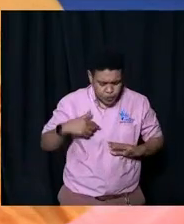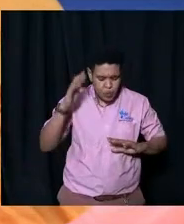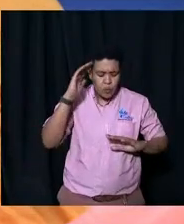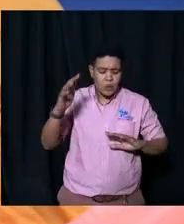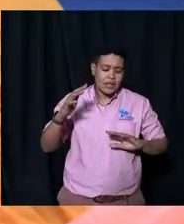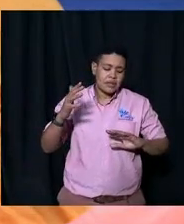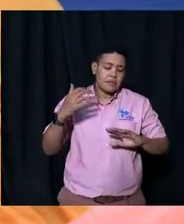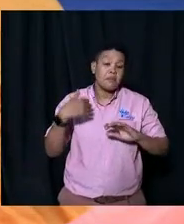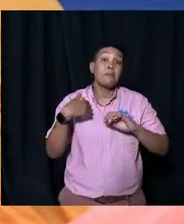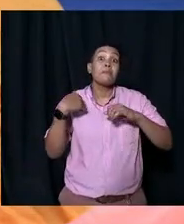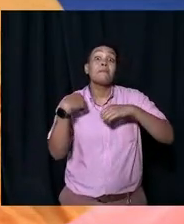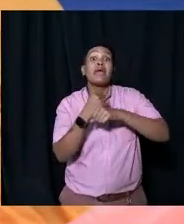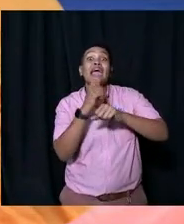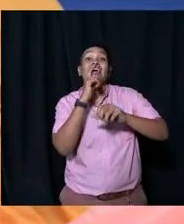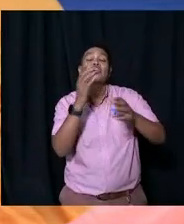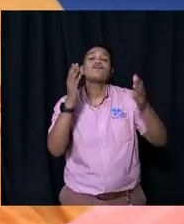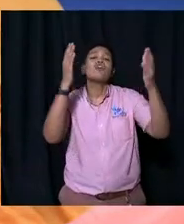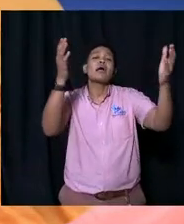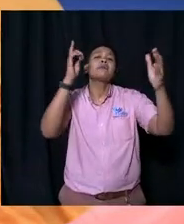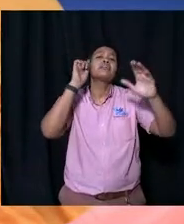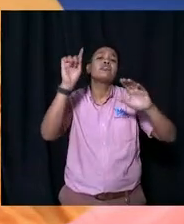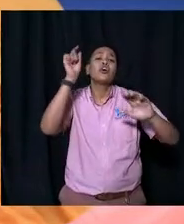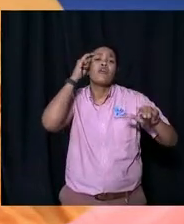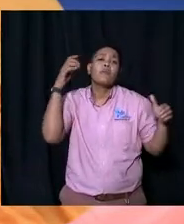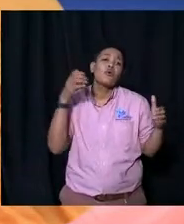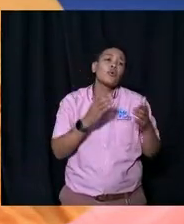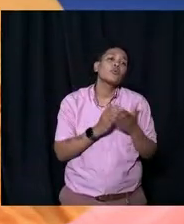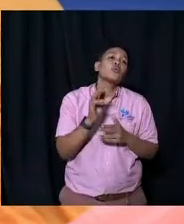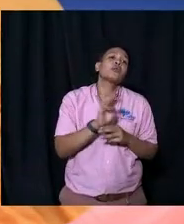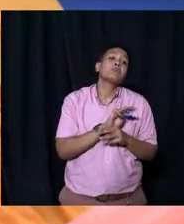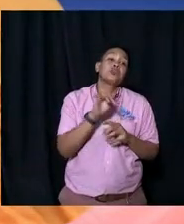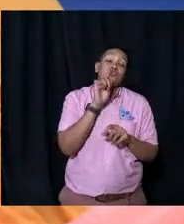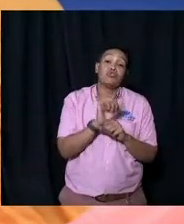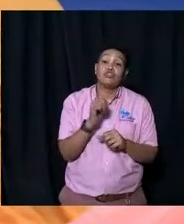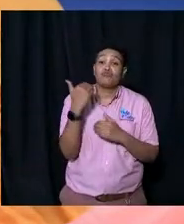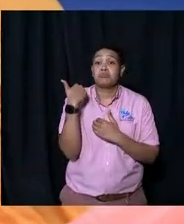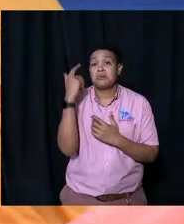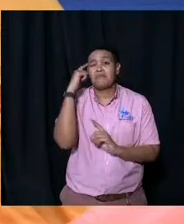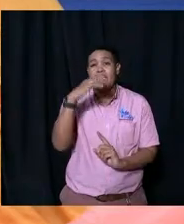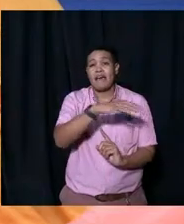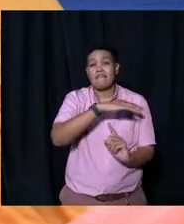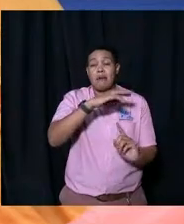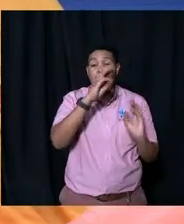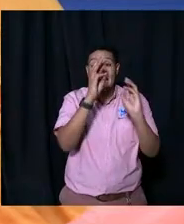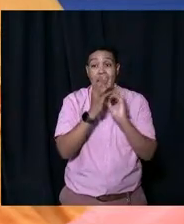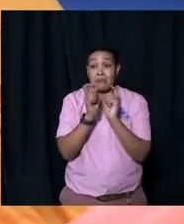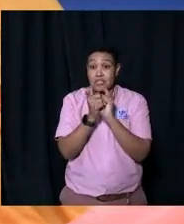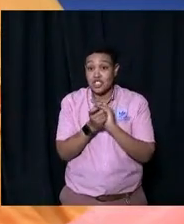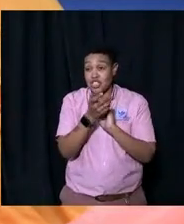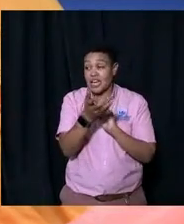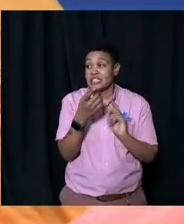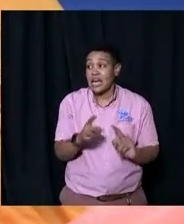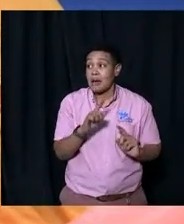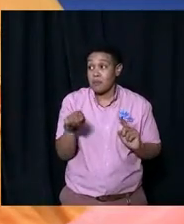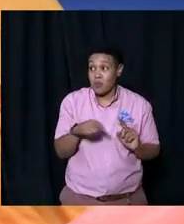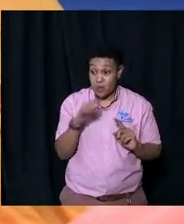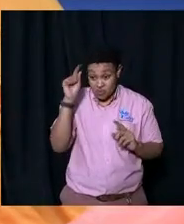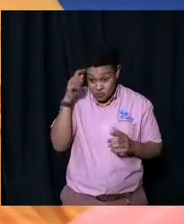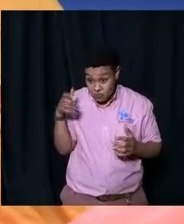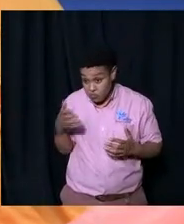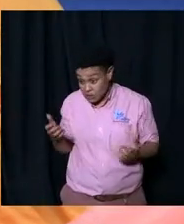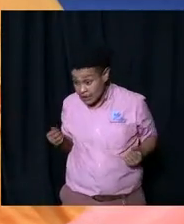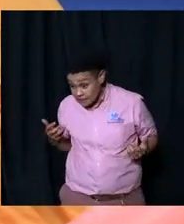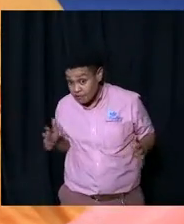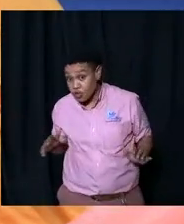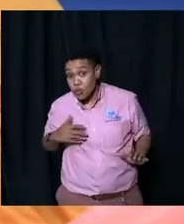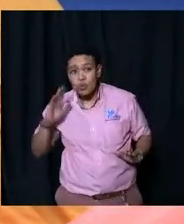making, that board will be making recommendations to the cabinet through the Ministry with Responsibility for Environment and Climate Change. And once it gets to the cabinet, we will